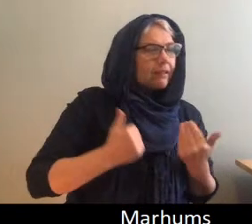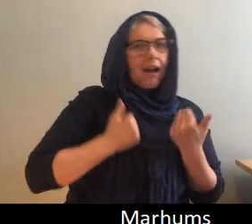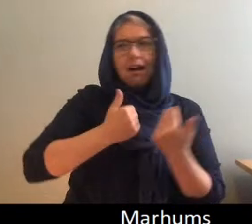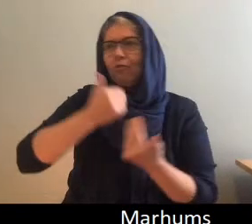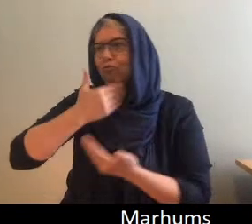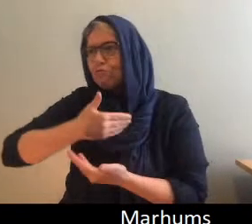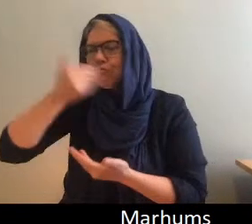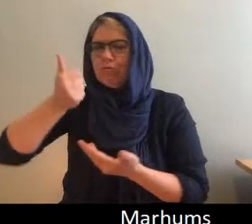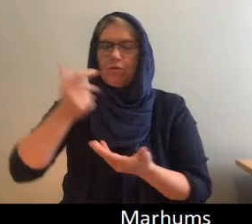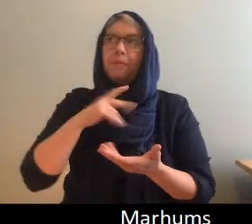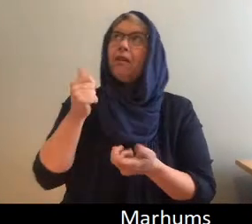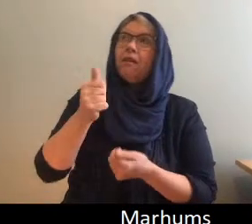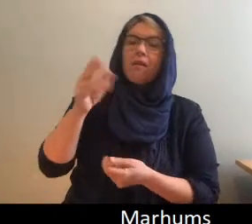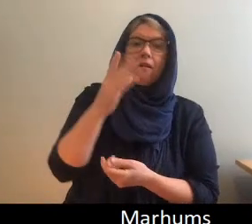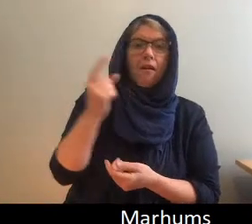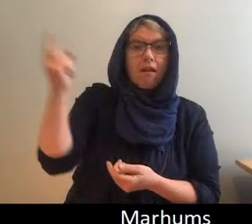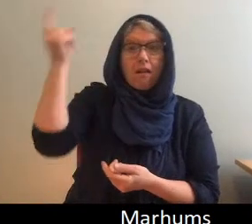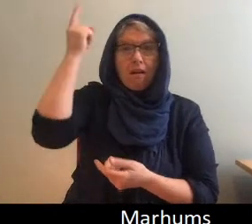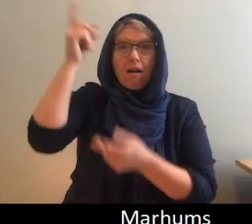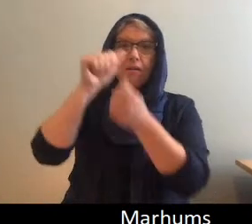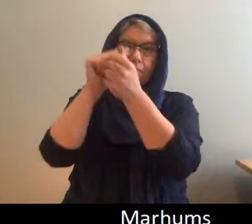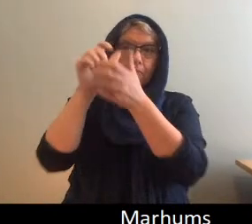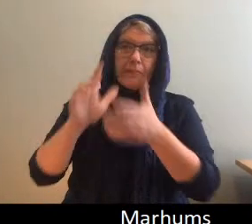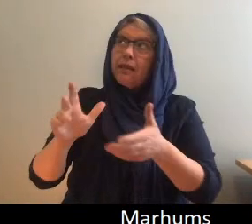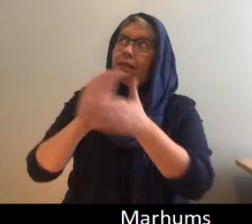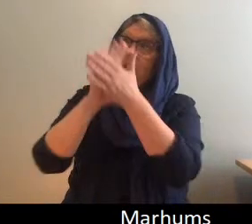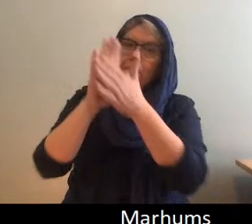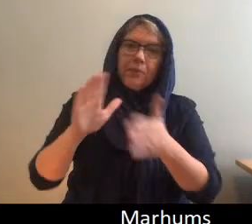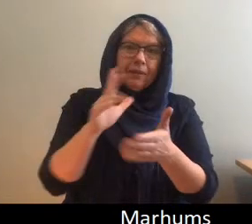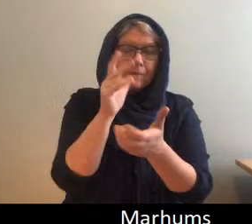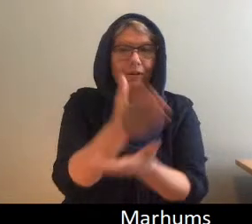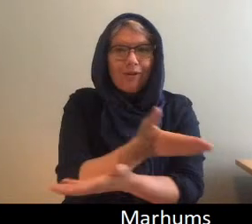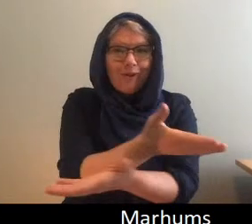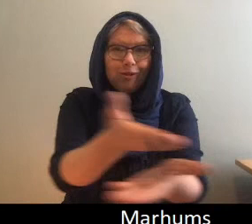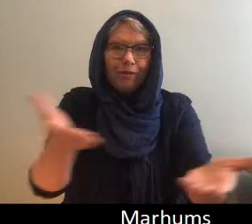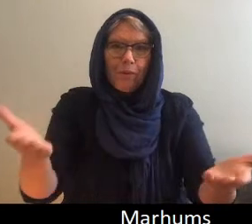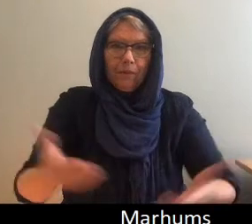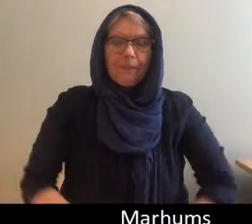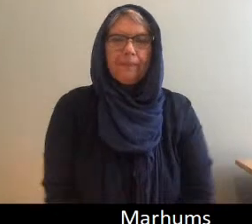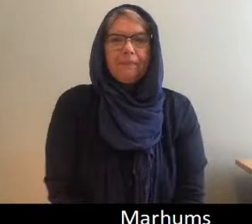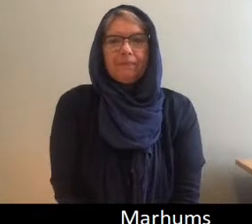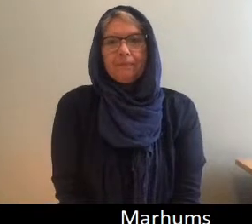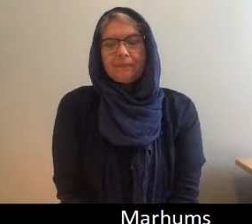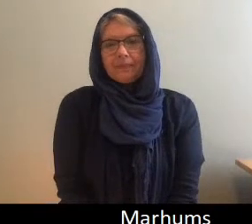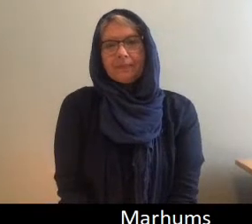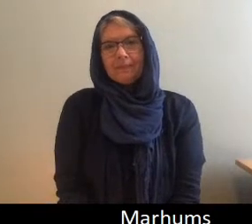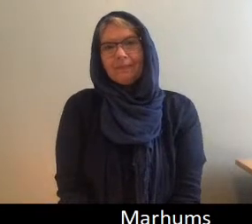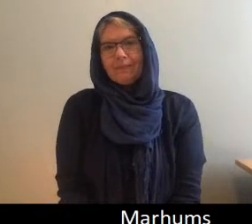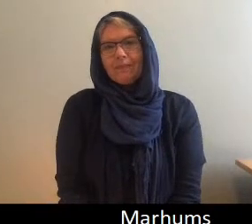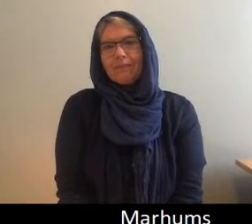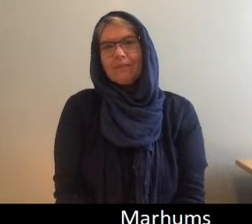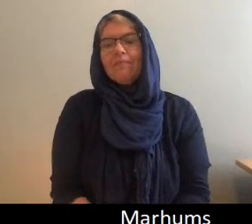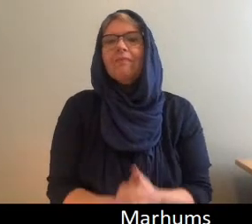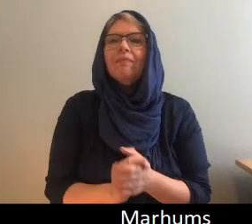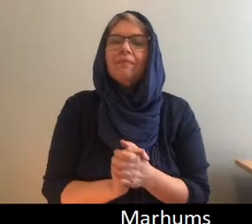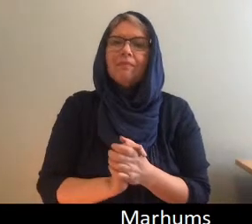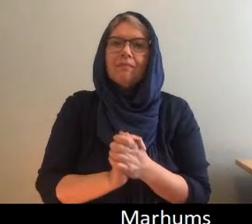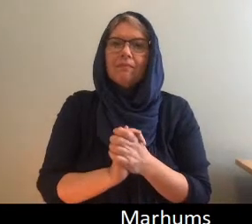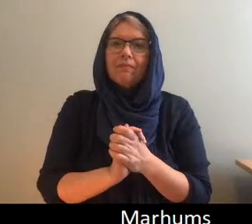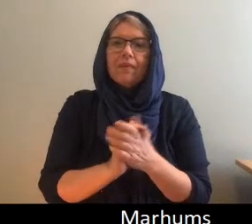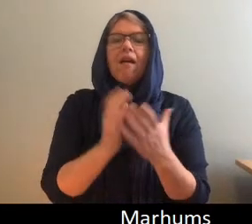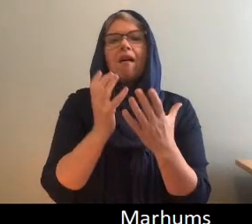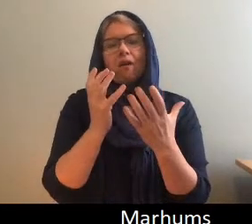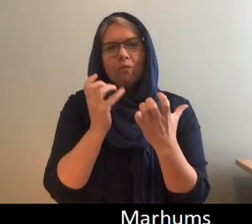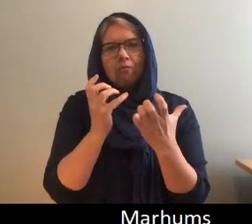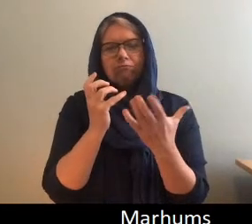marhumin. I want to appreciate all of that, and we have tried to make this possible for those who can benefit from the sign language. I